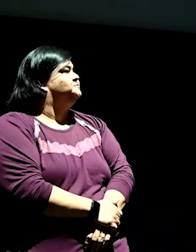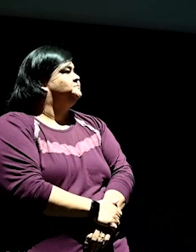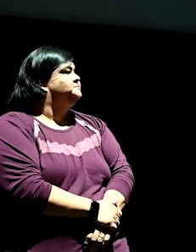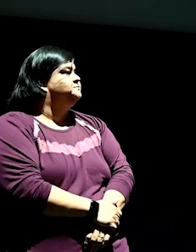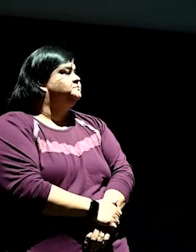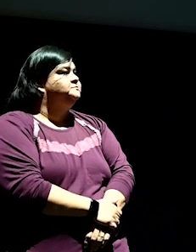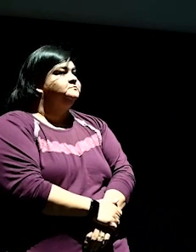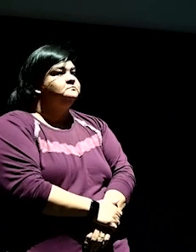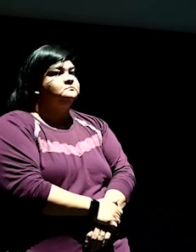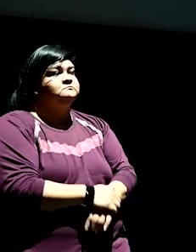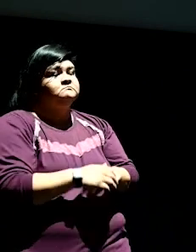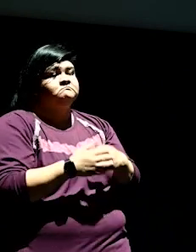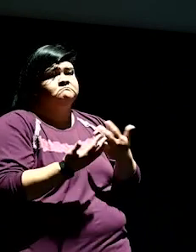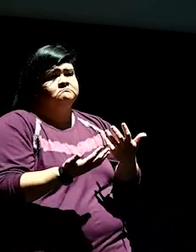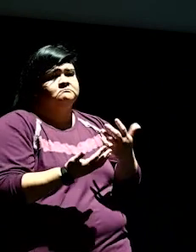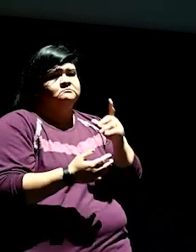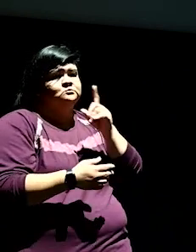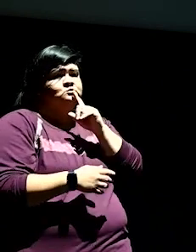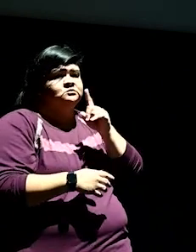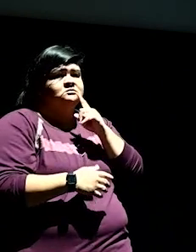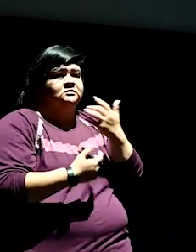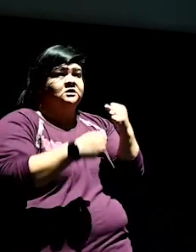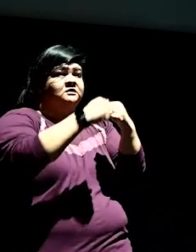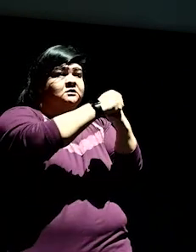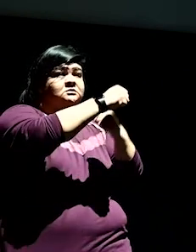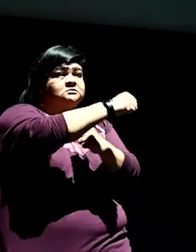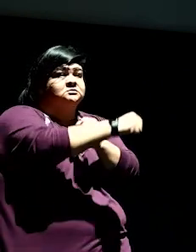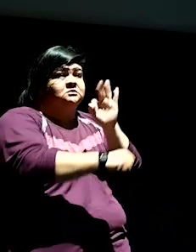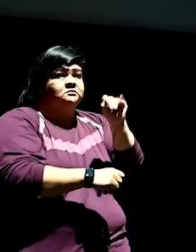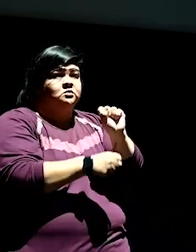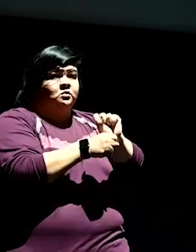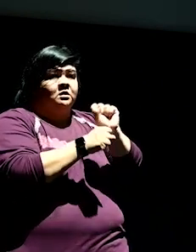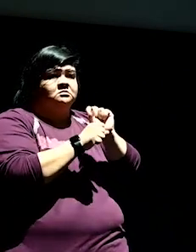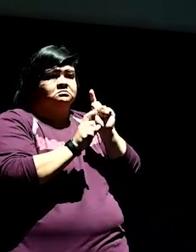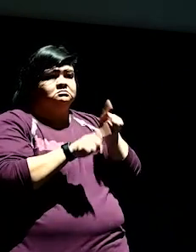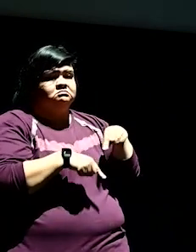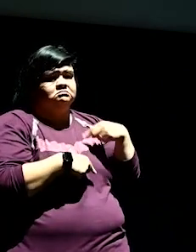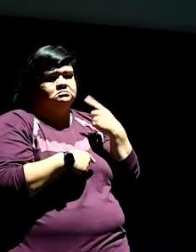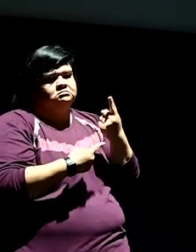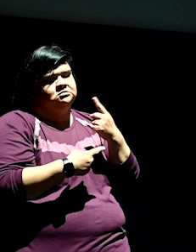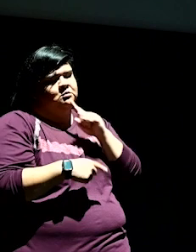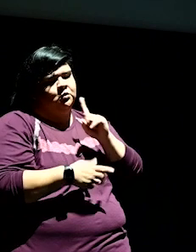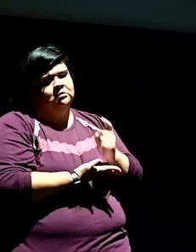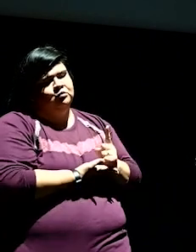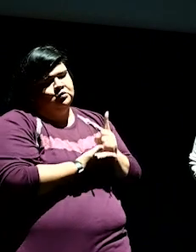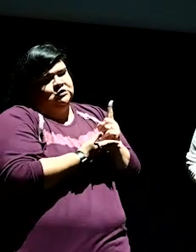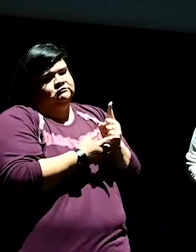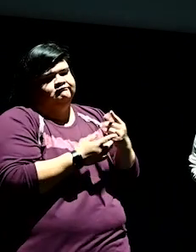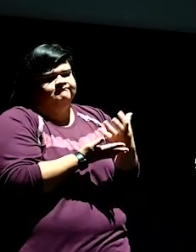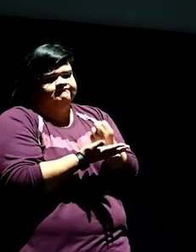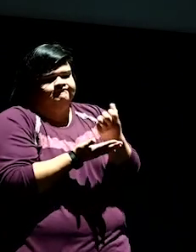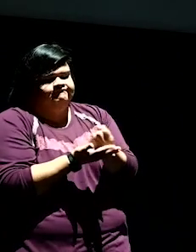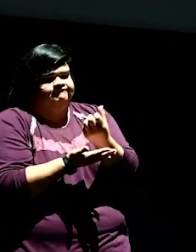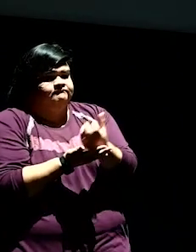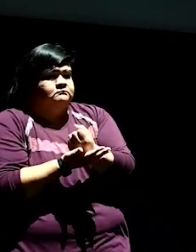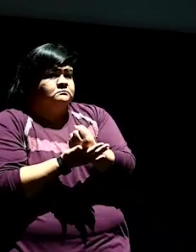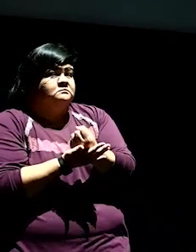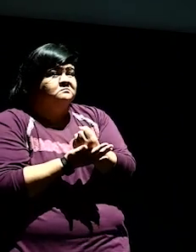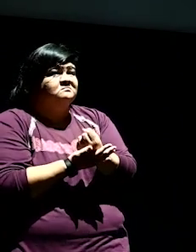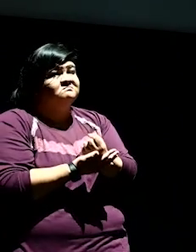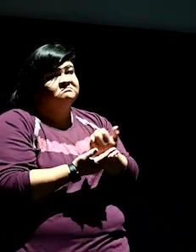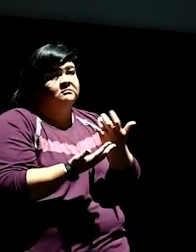So really the foundation of the work that I've been so privileged to do has